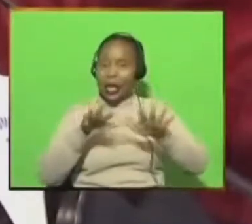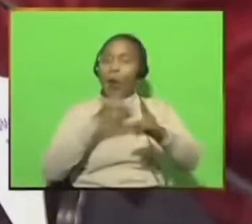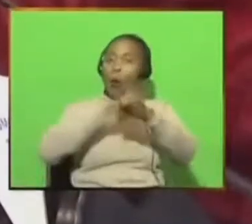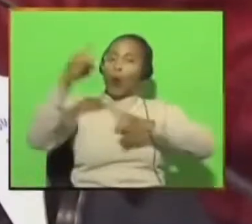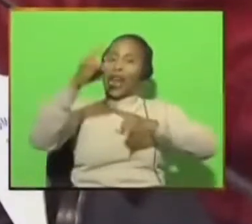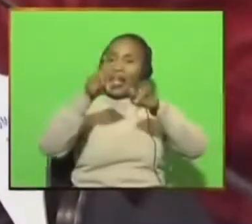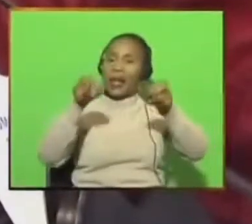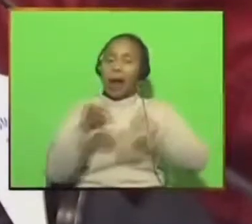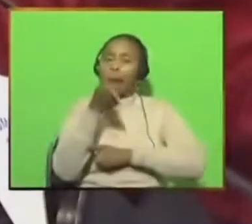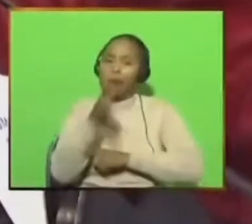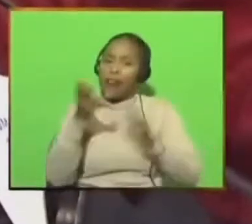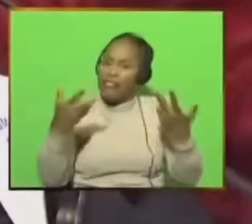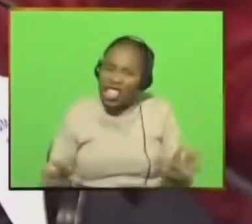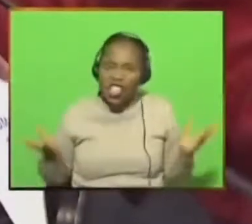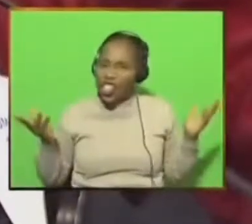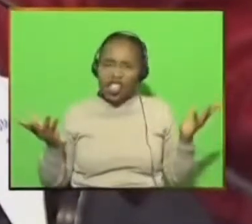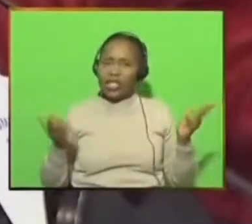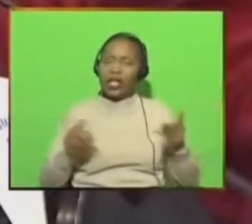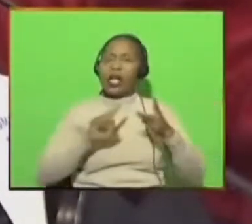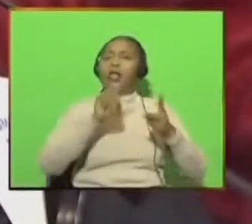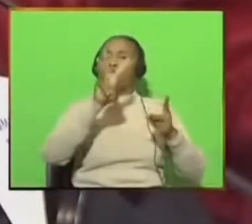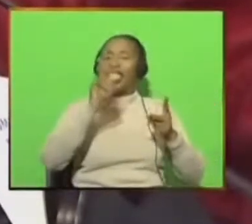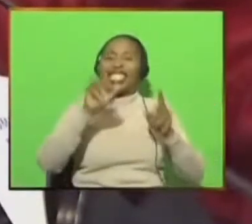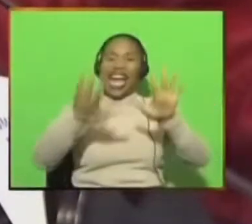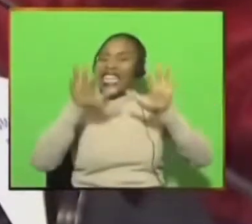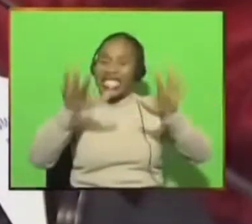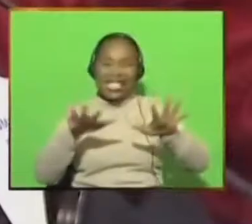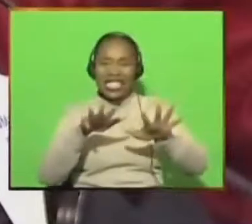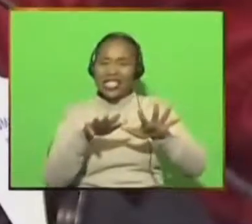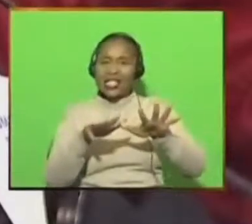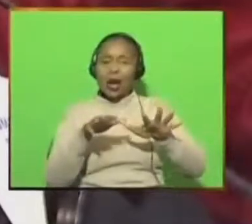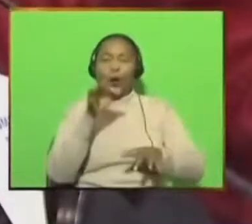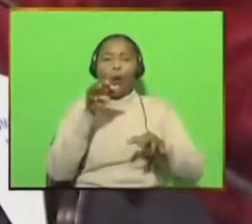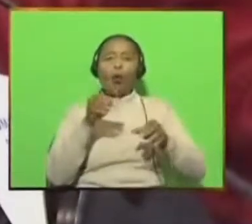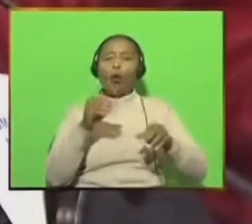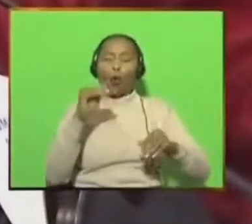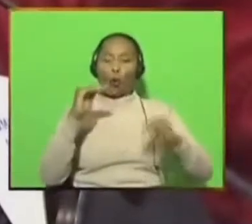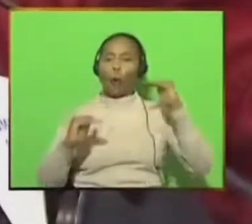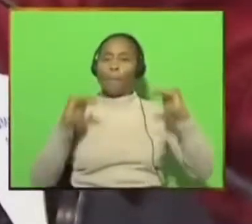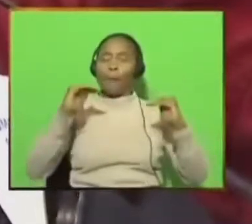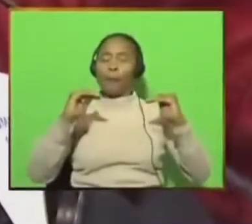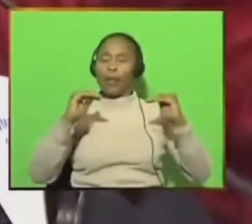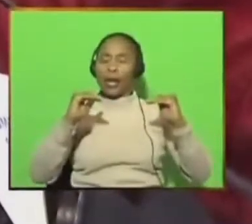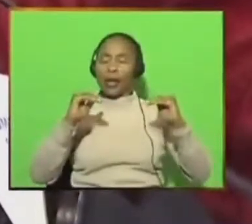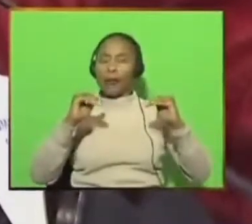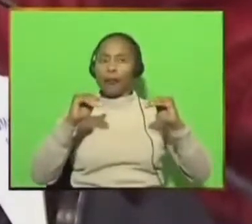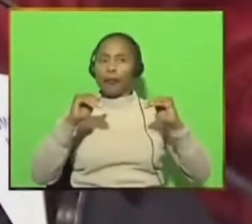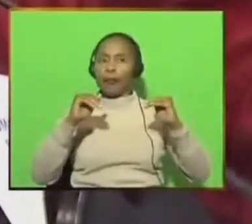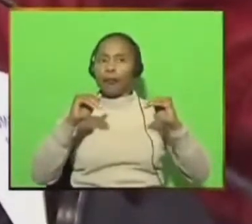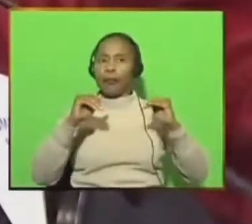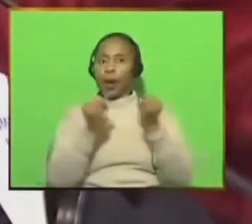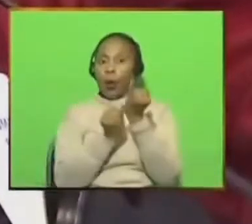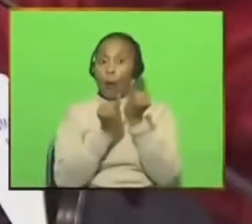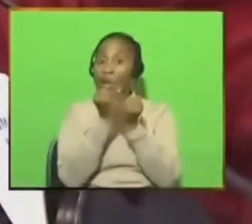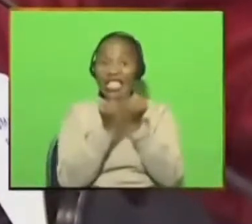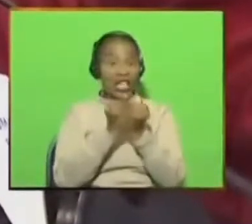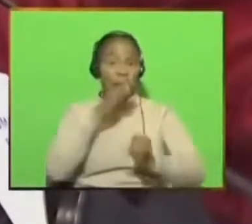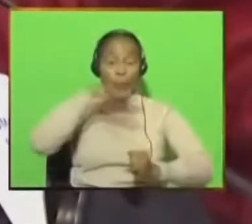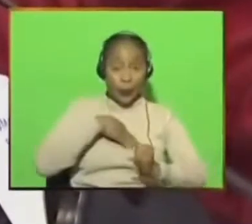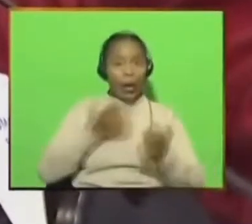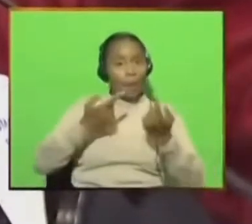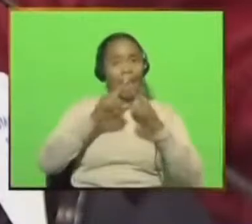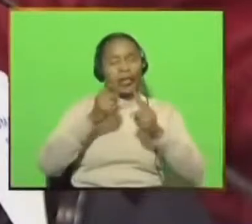is undemocratic. It's inconsistent with the Constitution of the Republic of South Africa. And no one is going to lose anything.